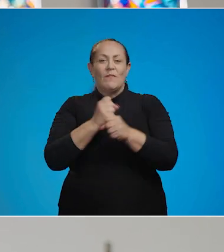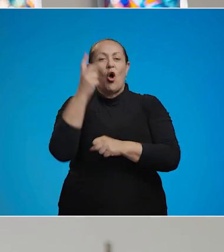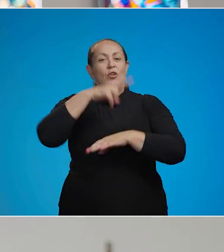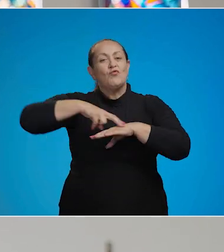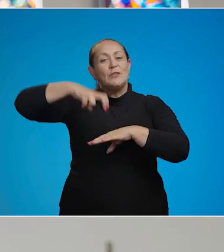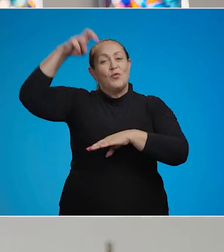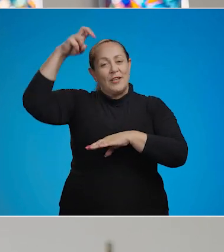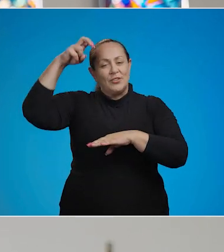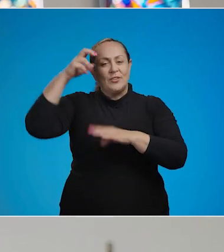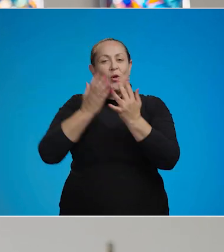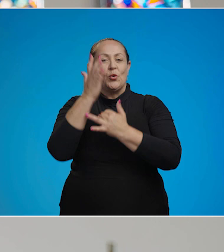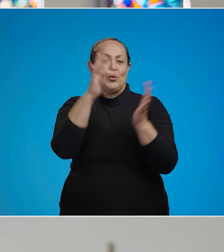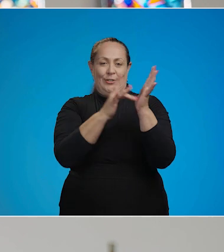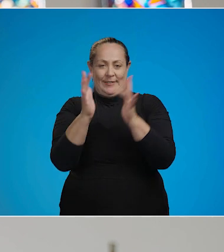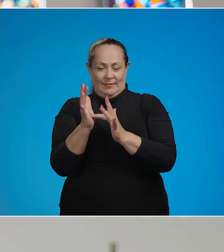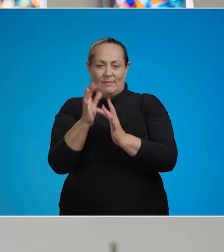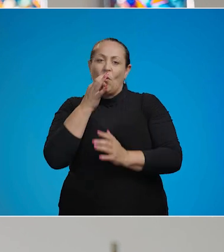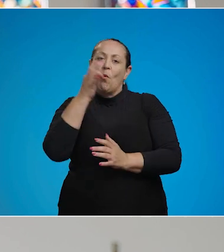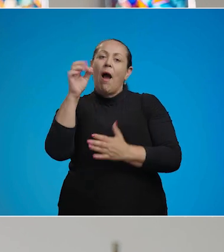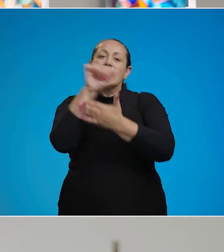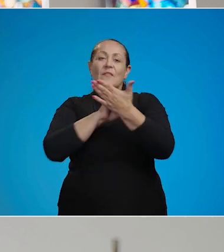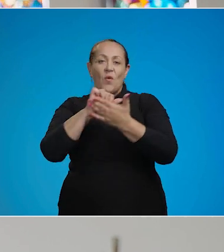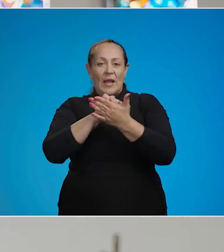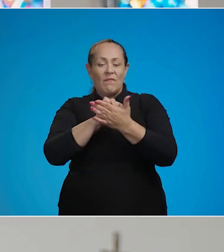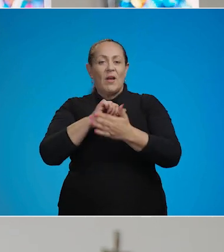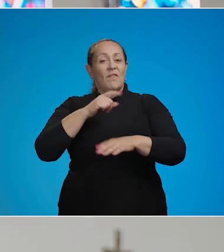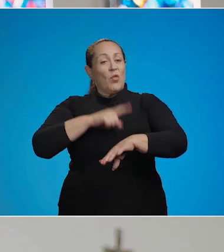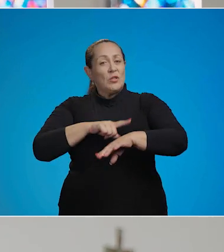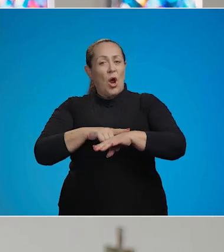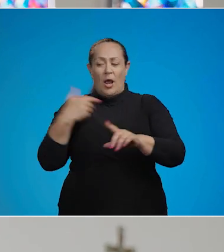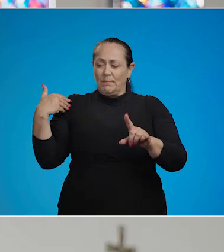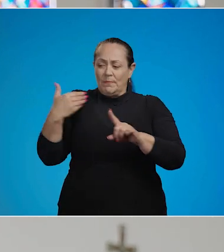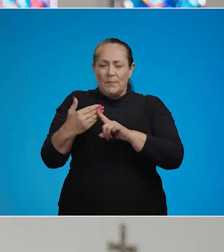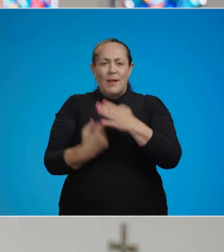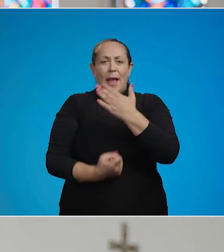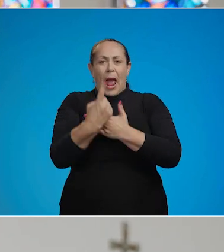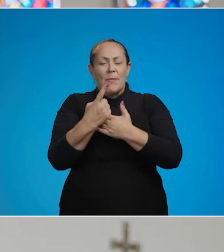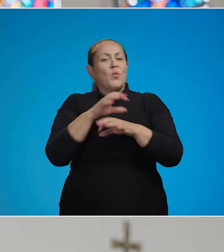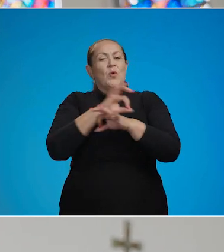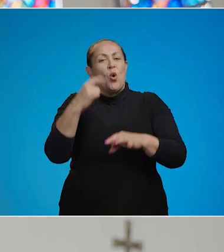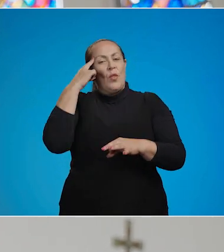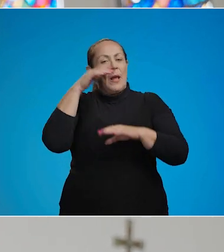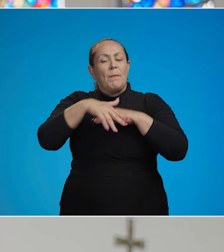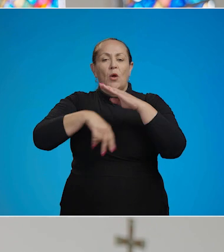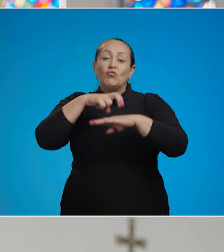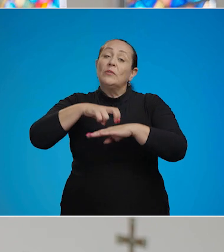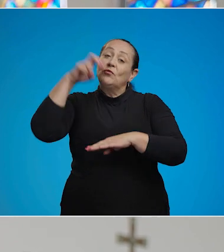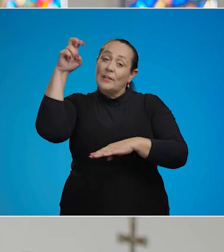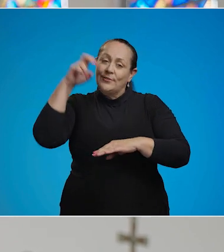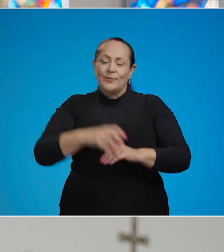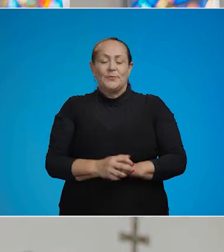resurrection in the person of Jesus, and ask forgiveness for those times we've not lived in that spirit of resurrection.